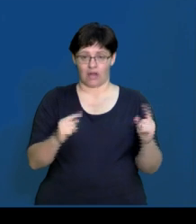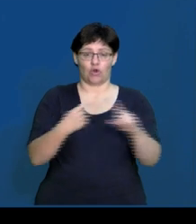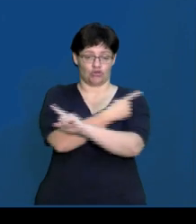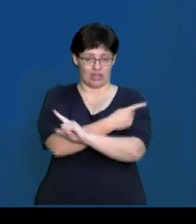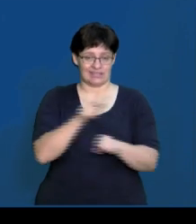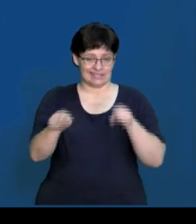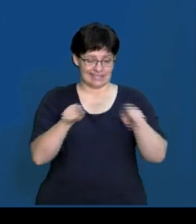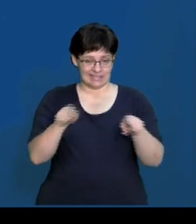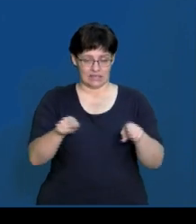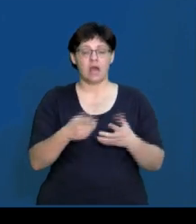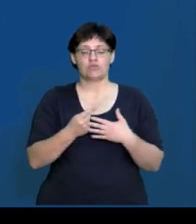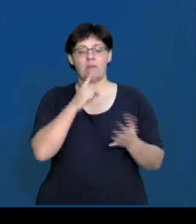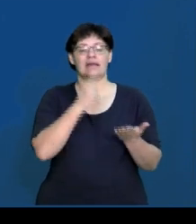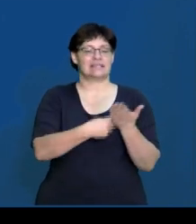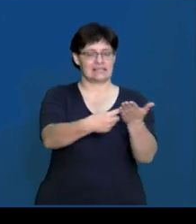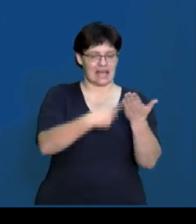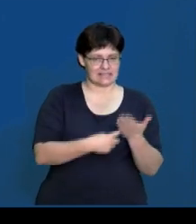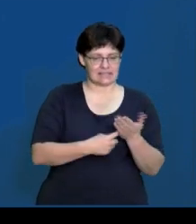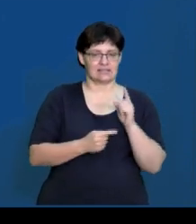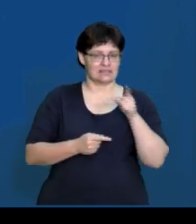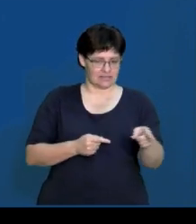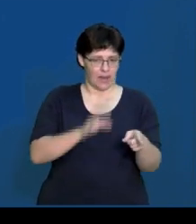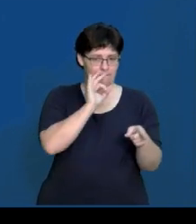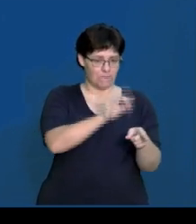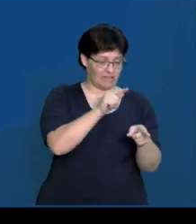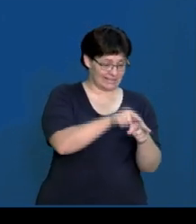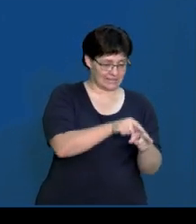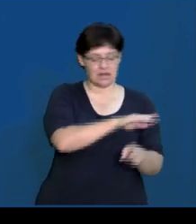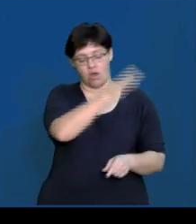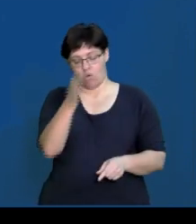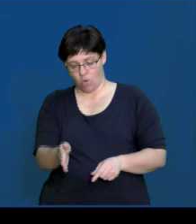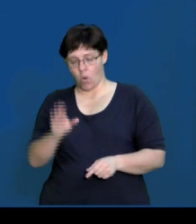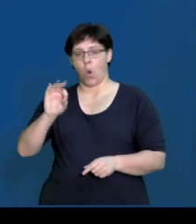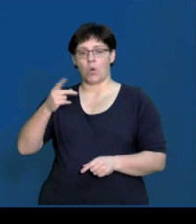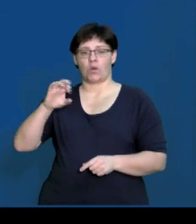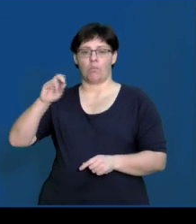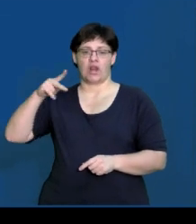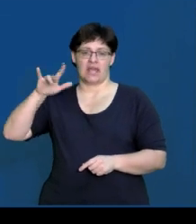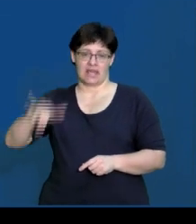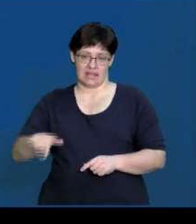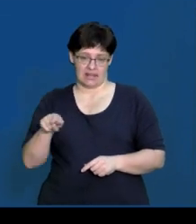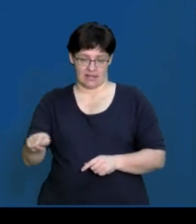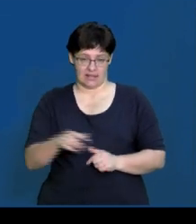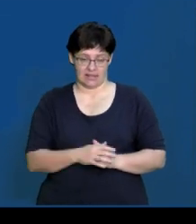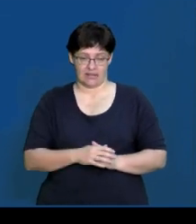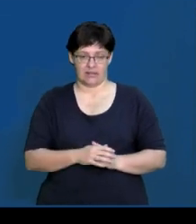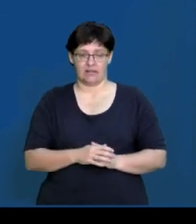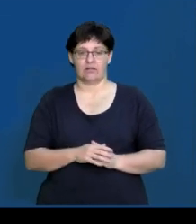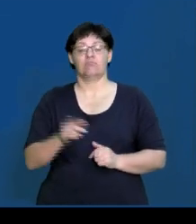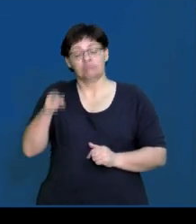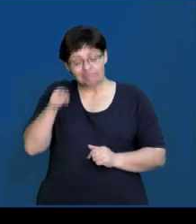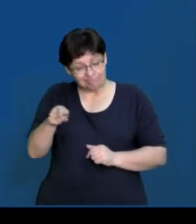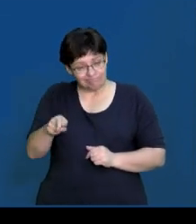and contrasting between these two. So I've discussed what is happening in a perfect competition. I'm now discussing what is happening in